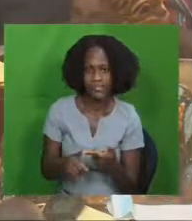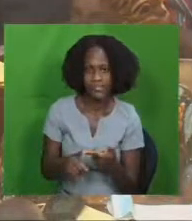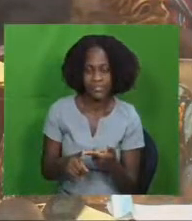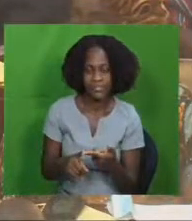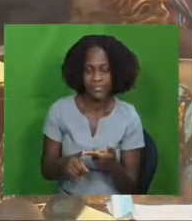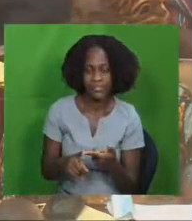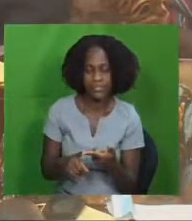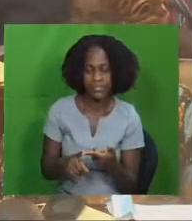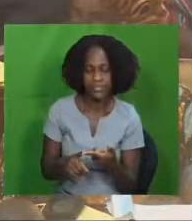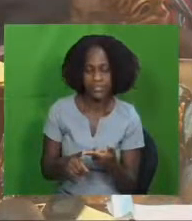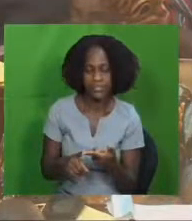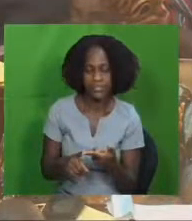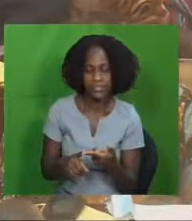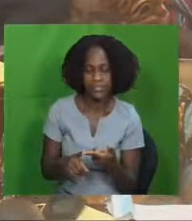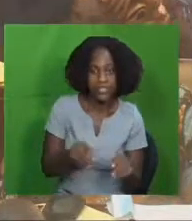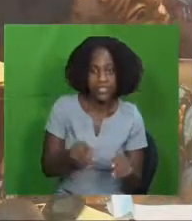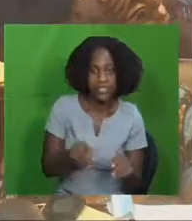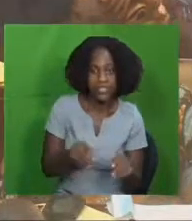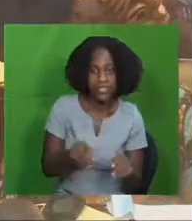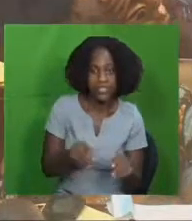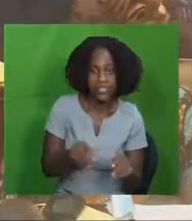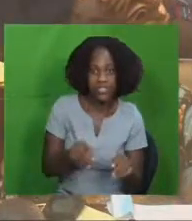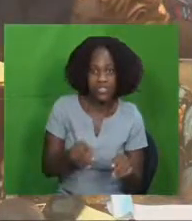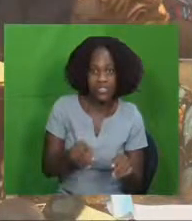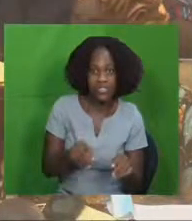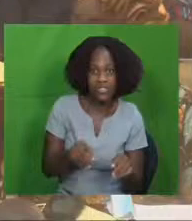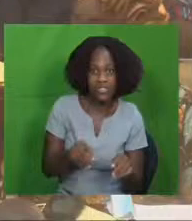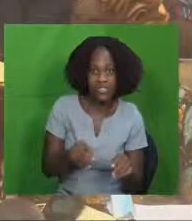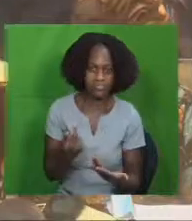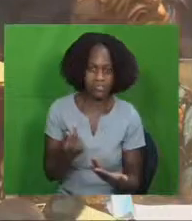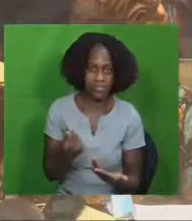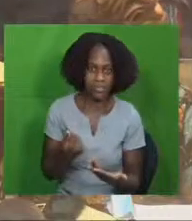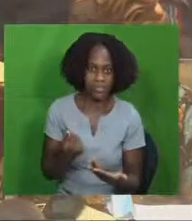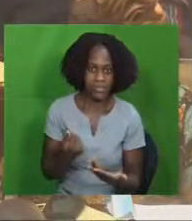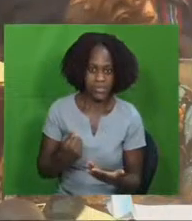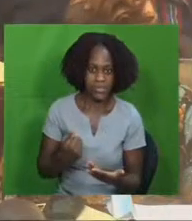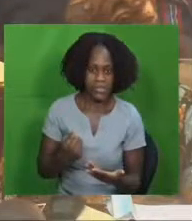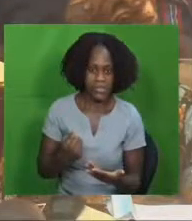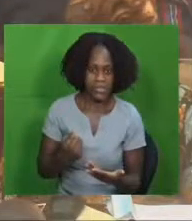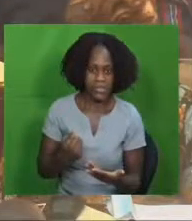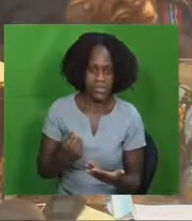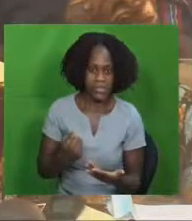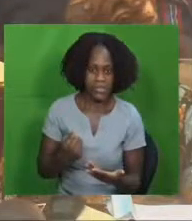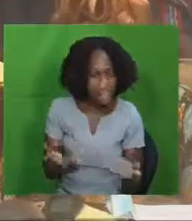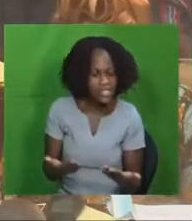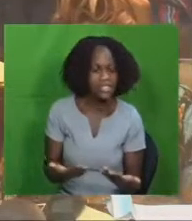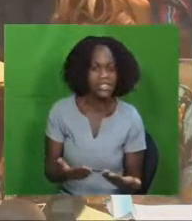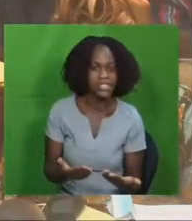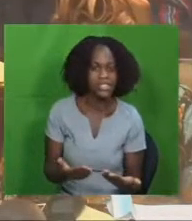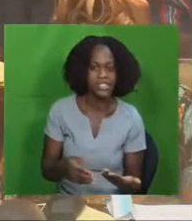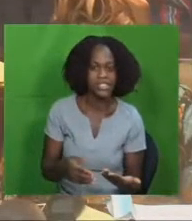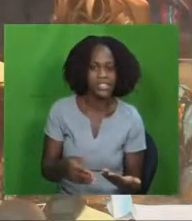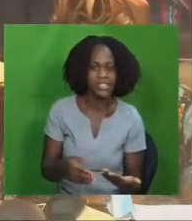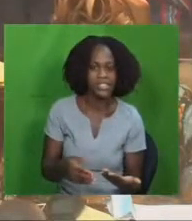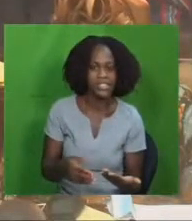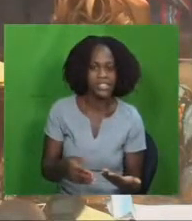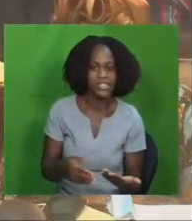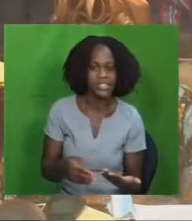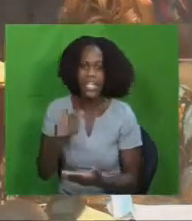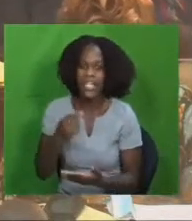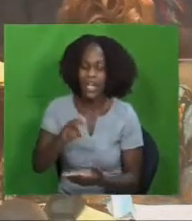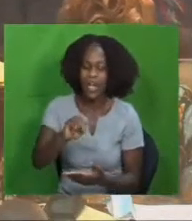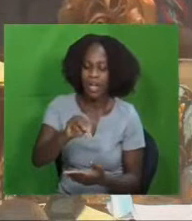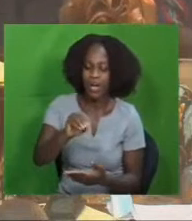for transfers between principals, agents, master agents, or the special merchant account means that the fear that mobile